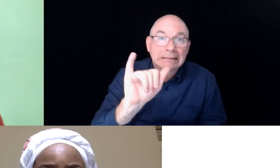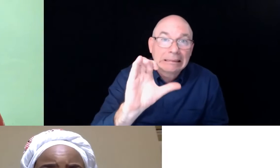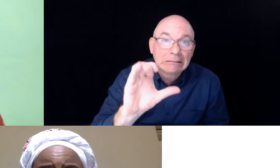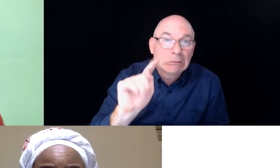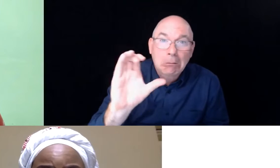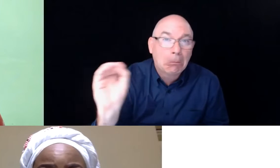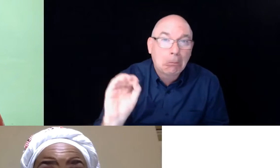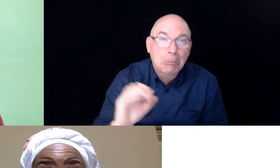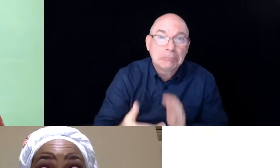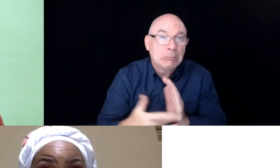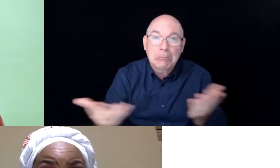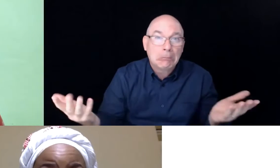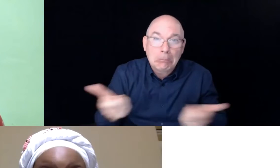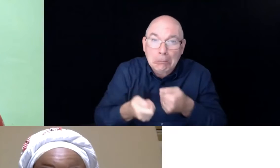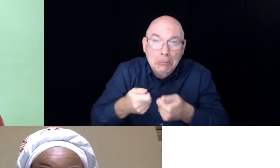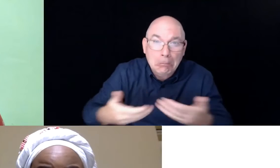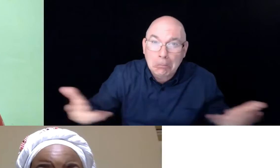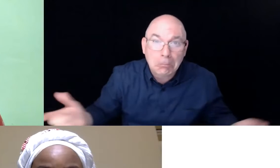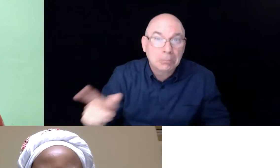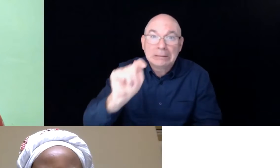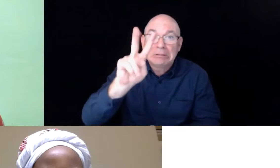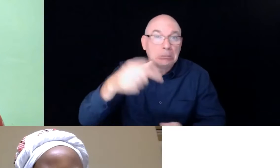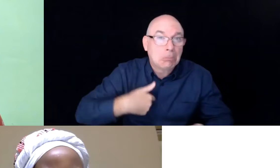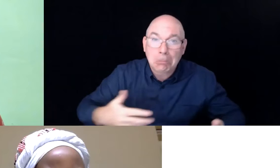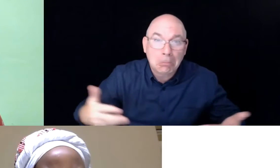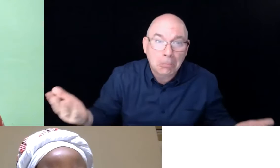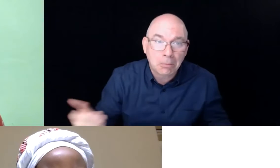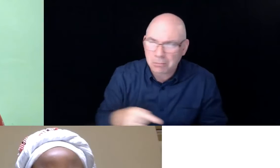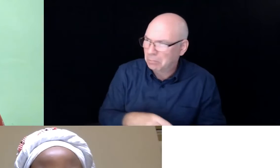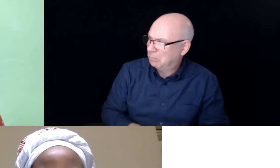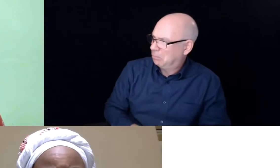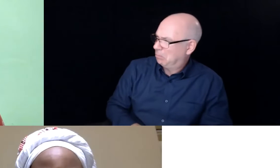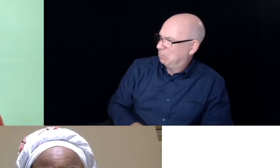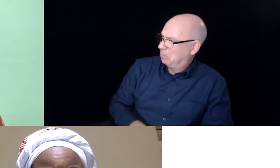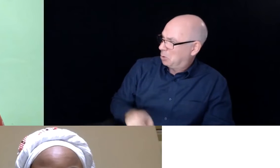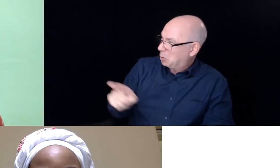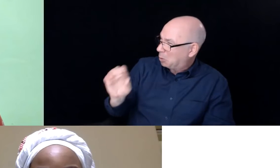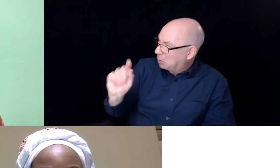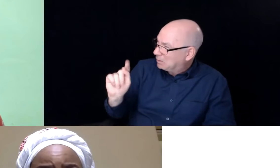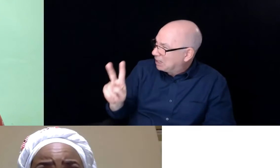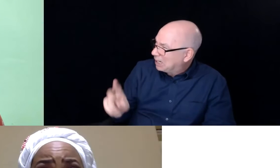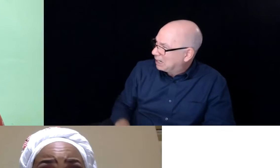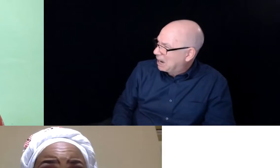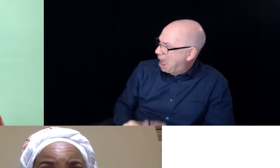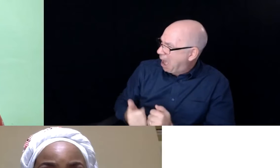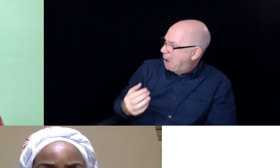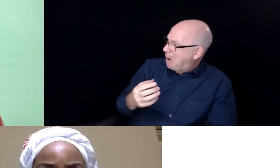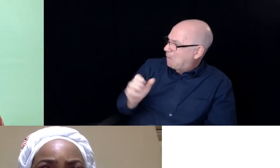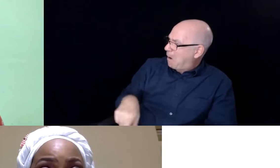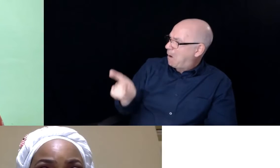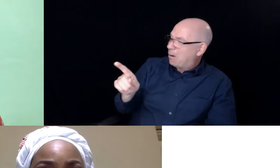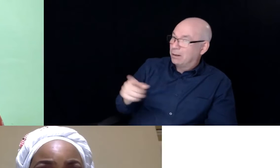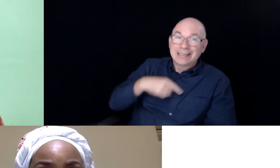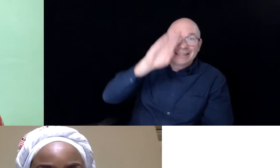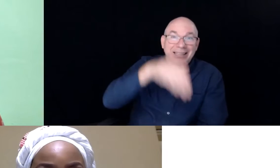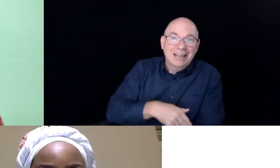technology. I tell my children, we did not have a television, and they cannot imagine how did you guys survive? My son once to ask me, Mommy,